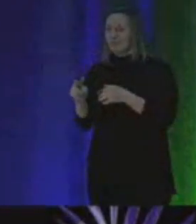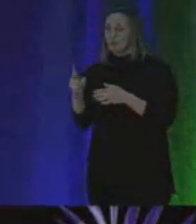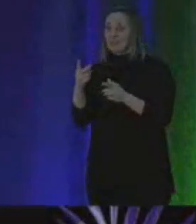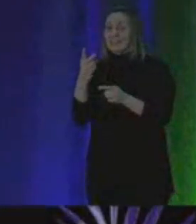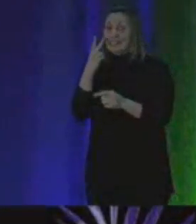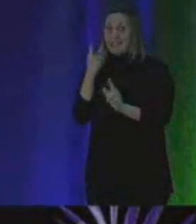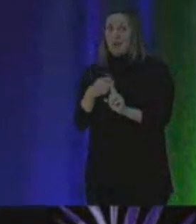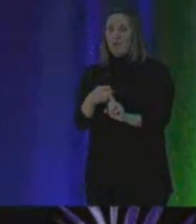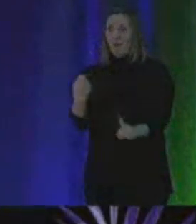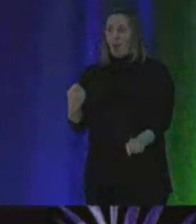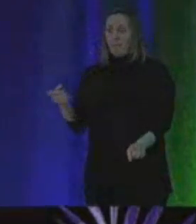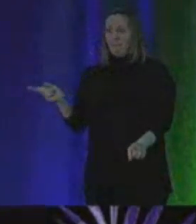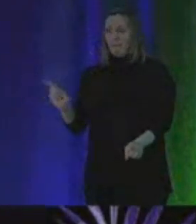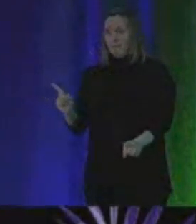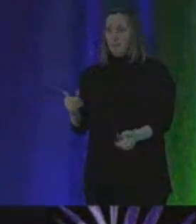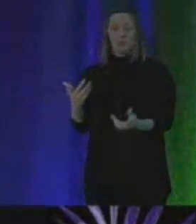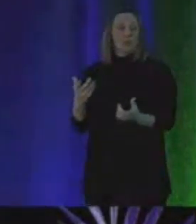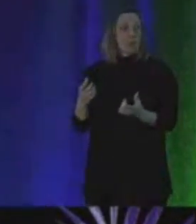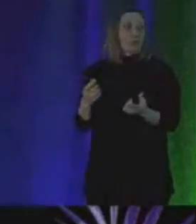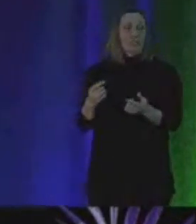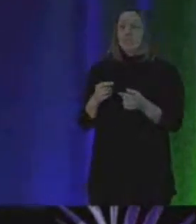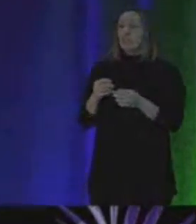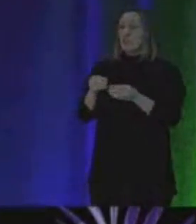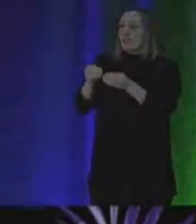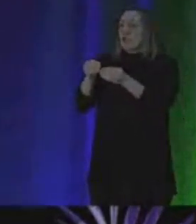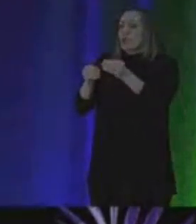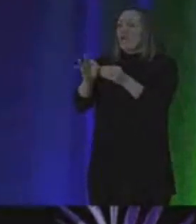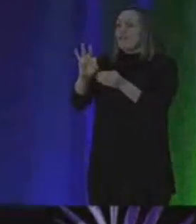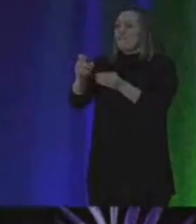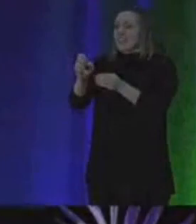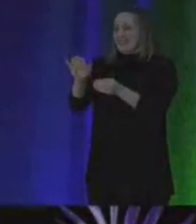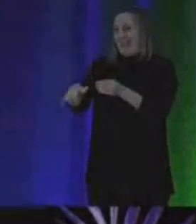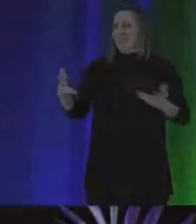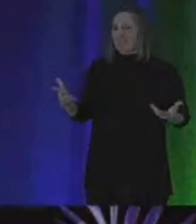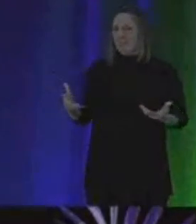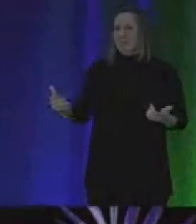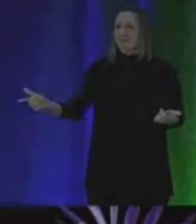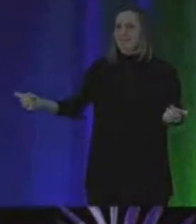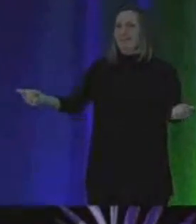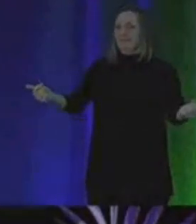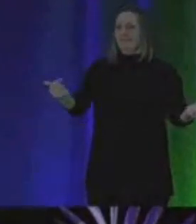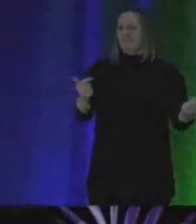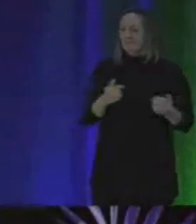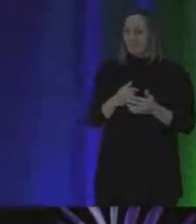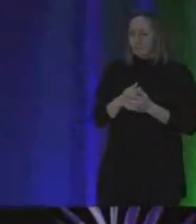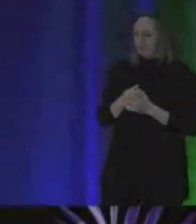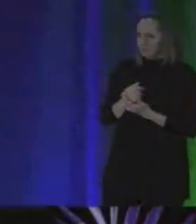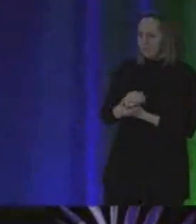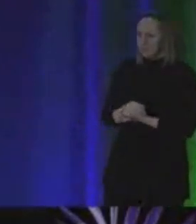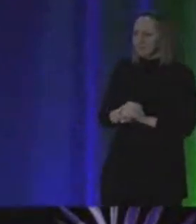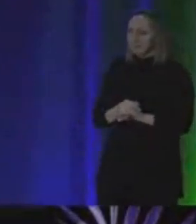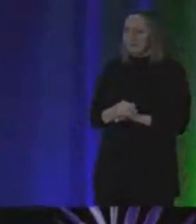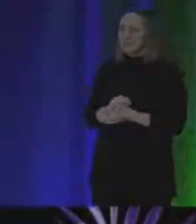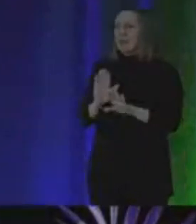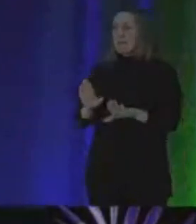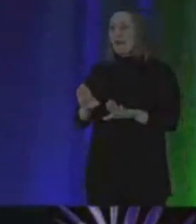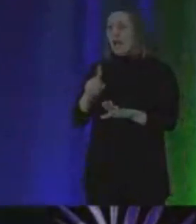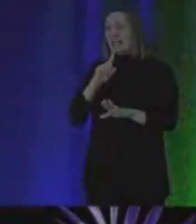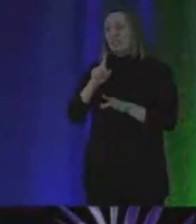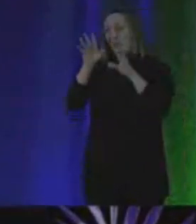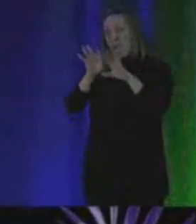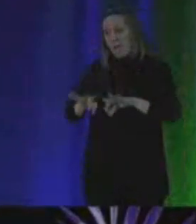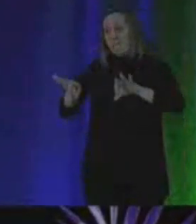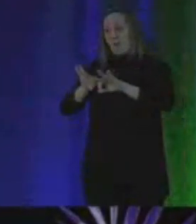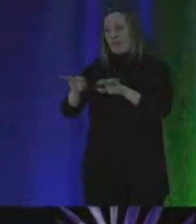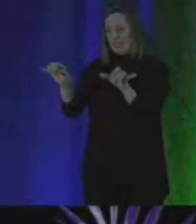You go, right, and you fix that. But it's really important, this whole measuring